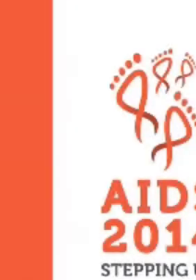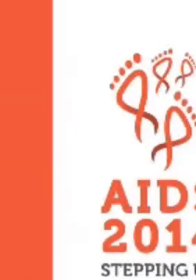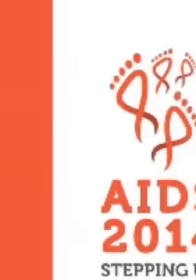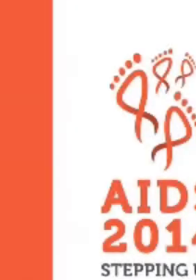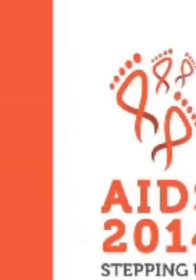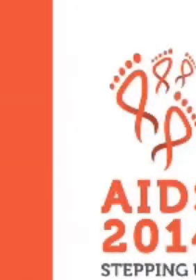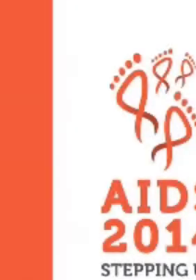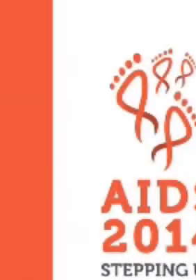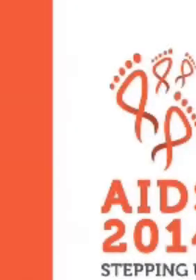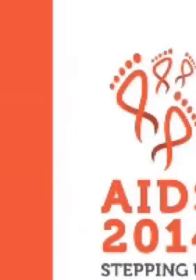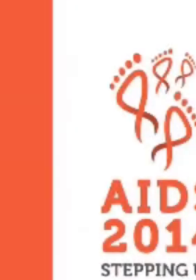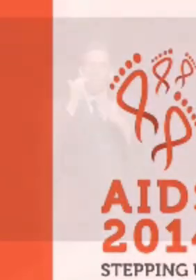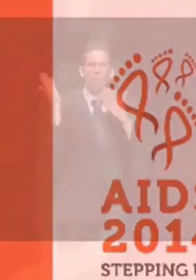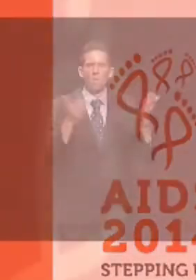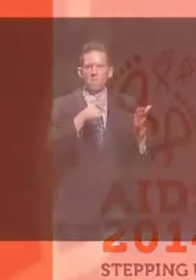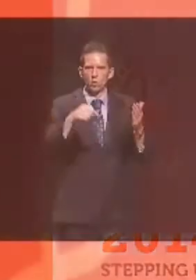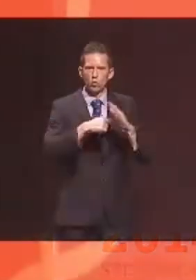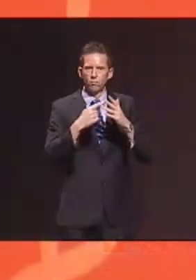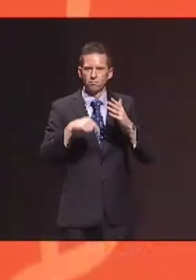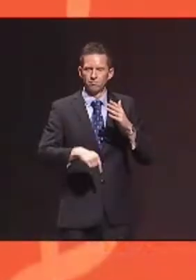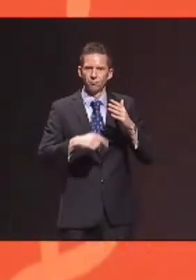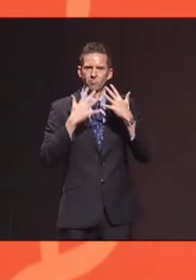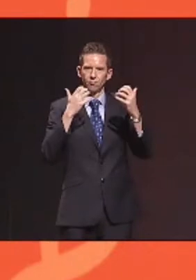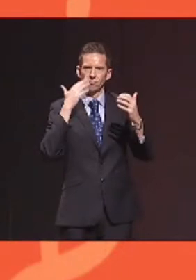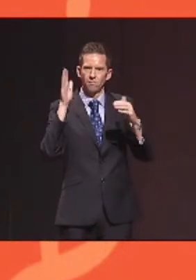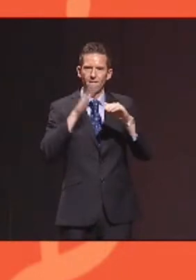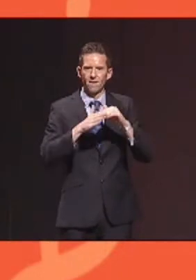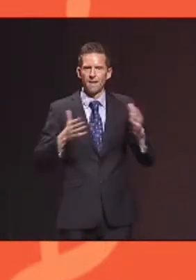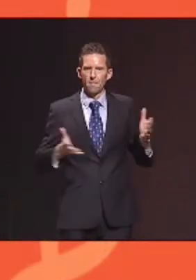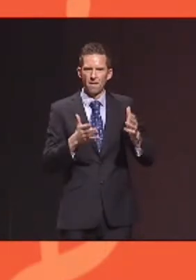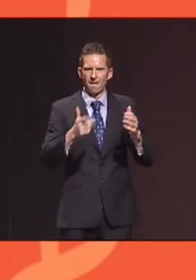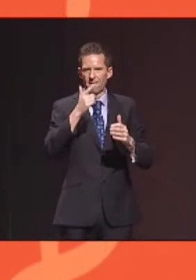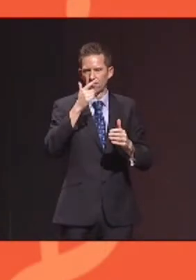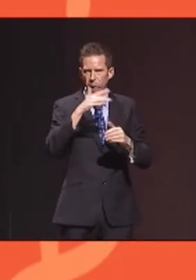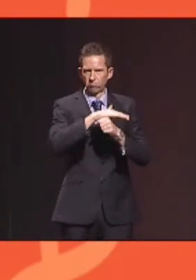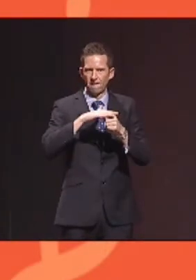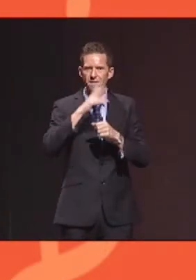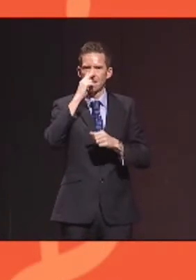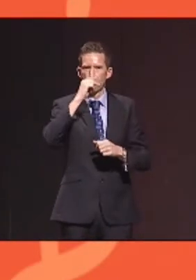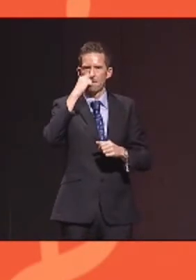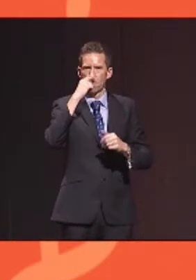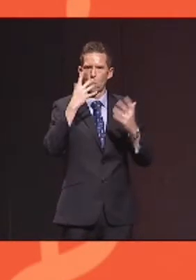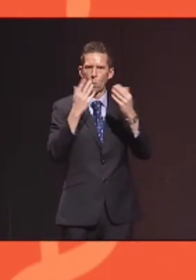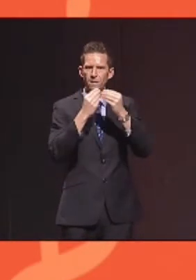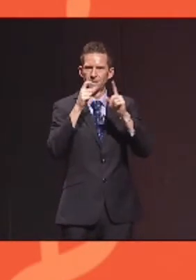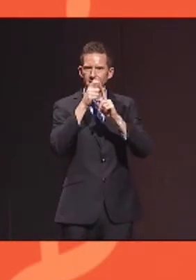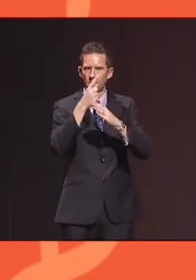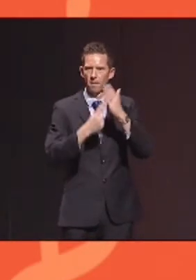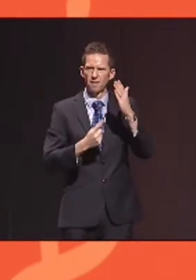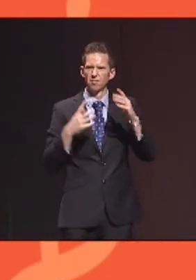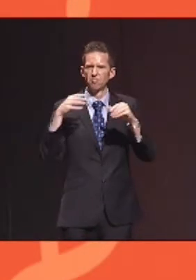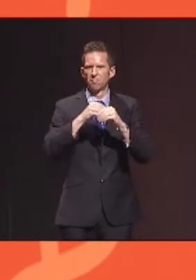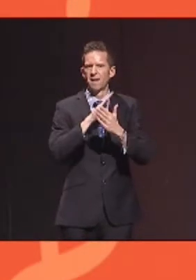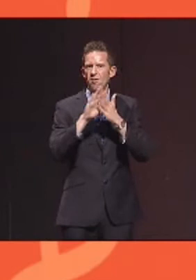Okay, with this I would like to all welcome you to the session on the enabling environments for young people with disability